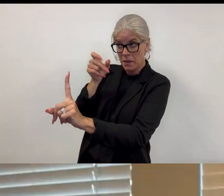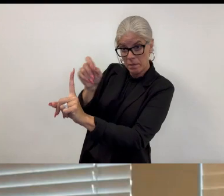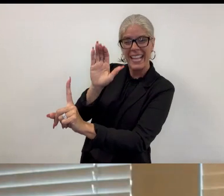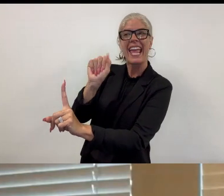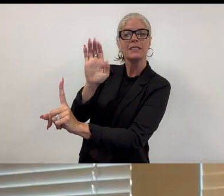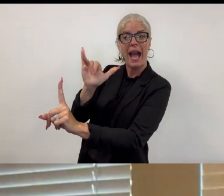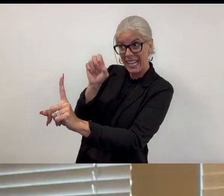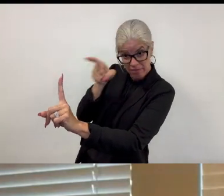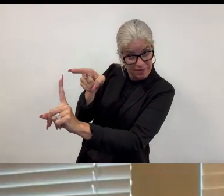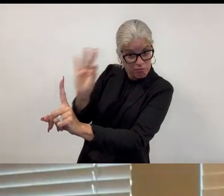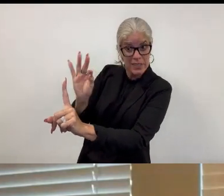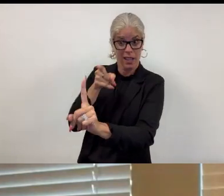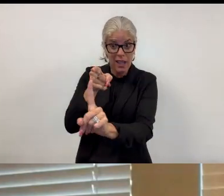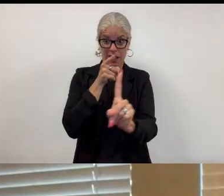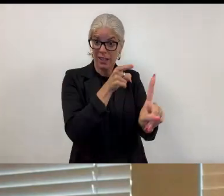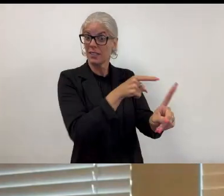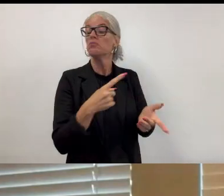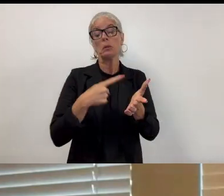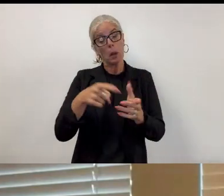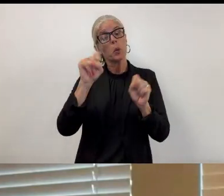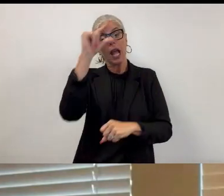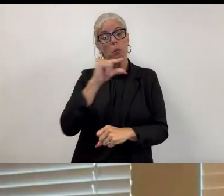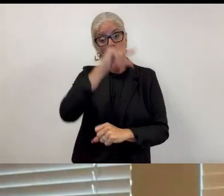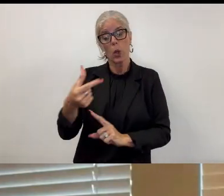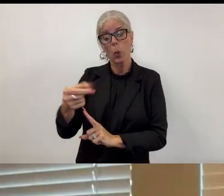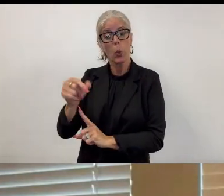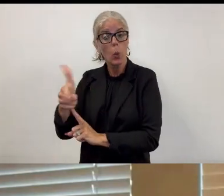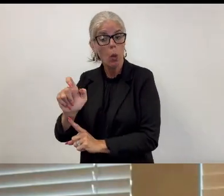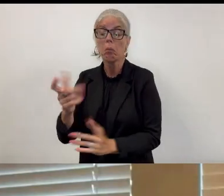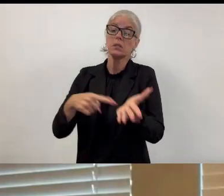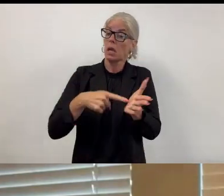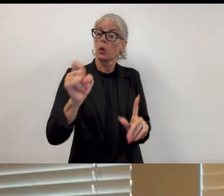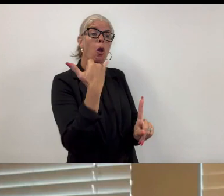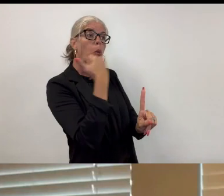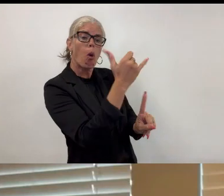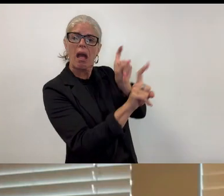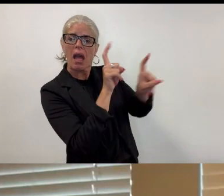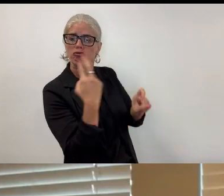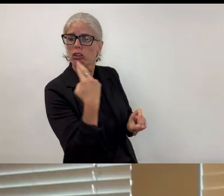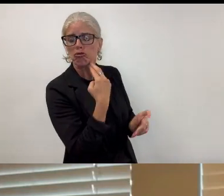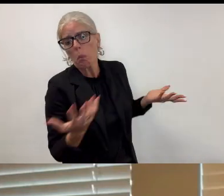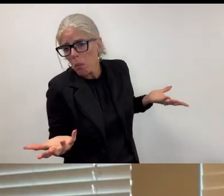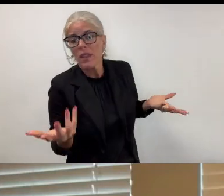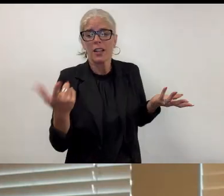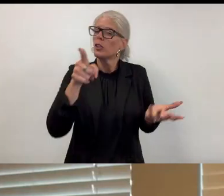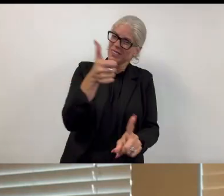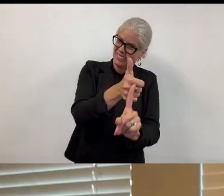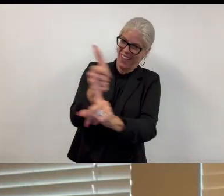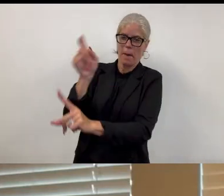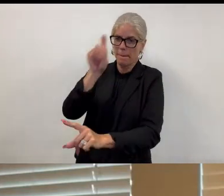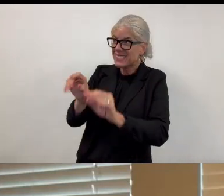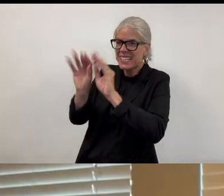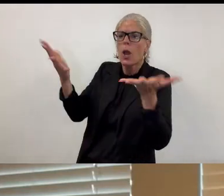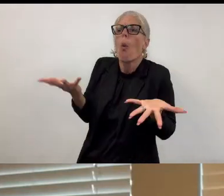call it casing the place. You can go on Google, or you can call the venue directly, or the restaurant, wherever you're going, and ask